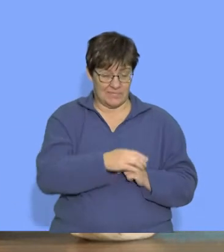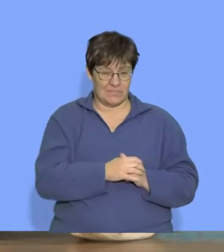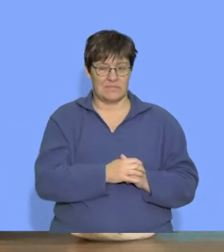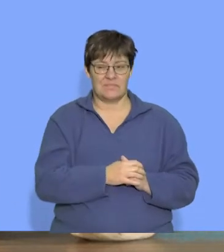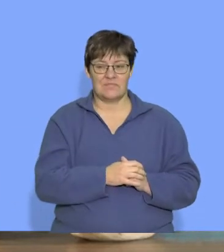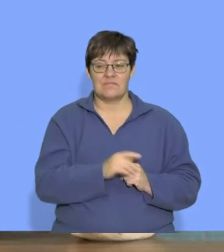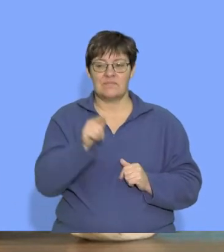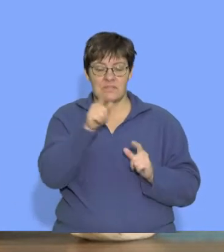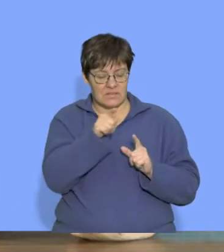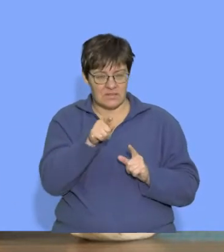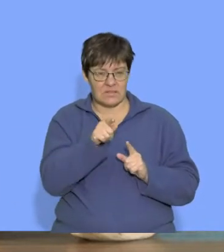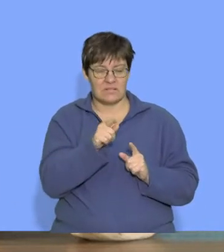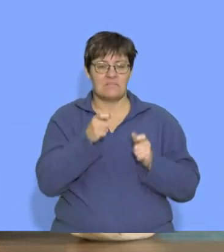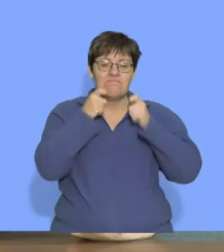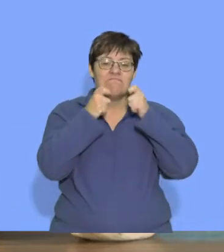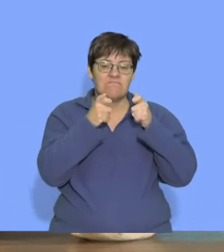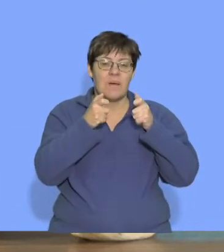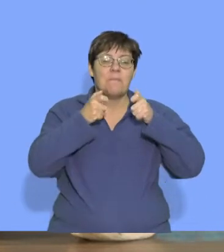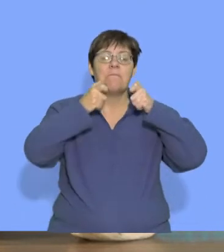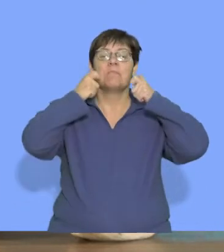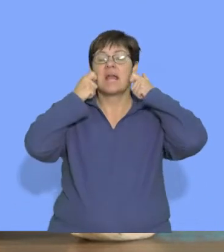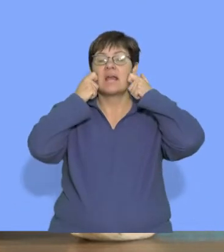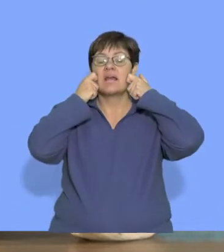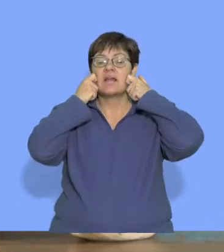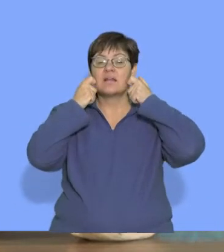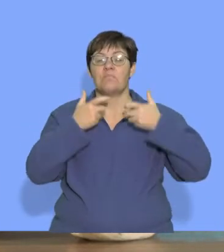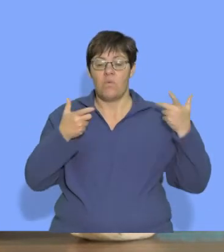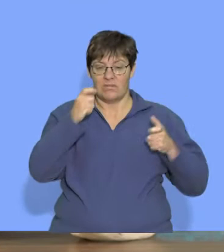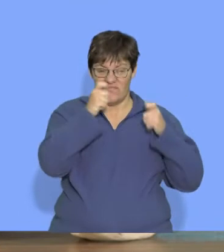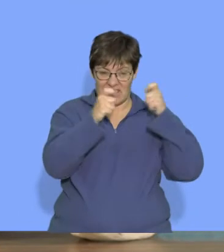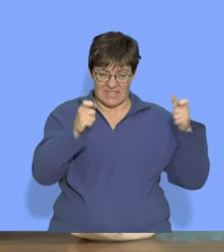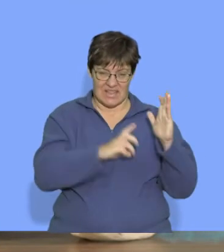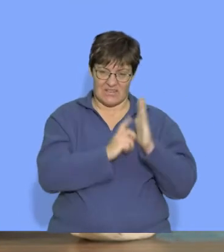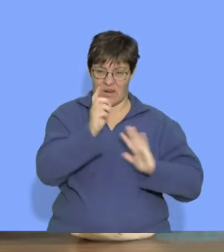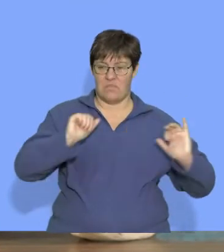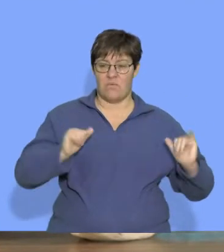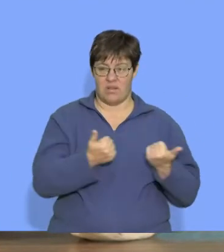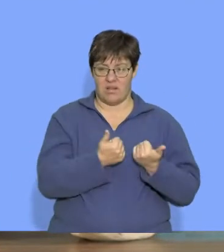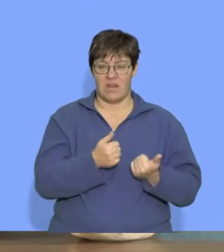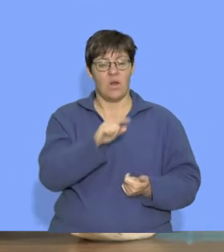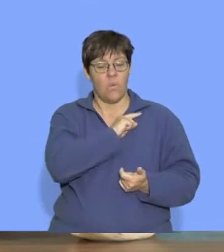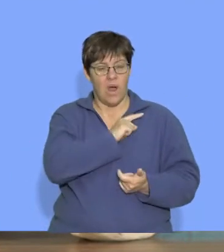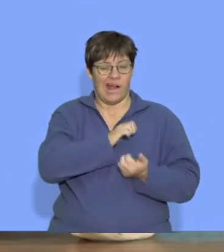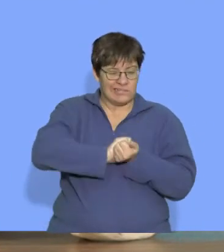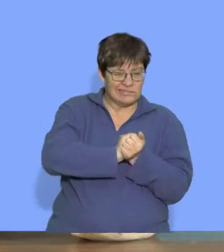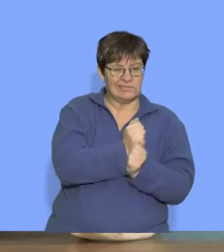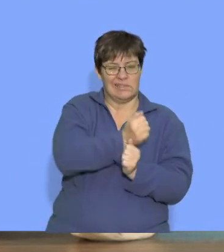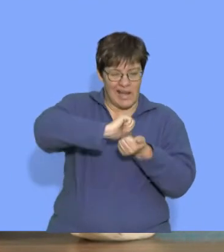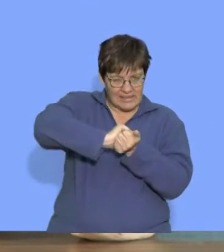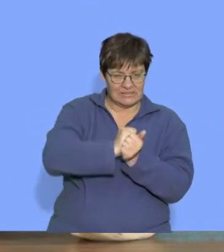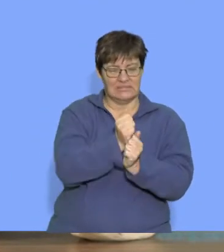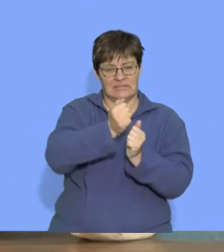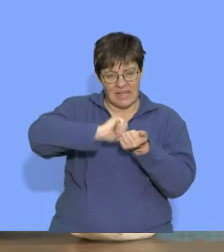these molars are situated towards the back, large, well developed for crushing and